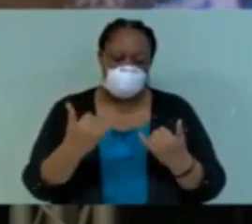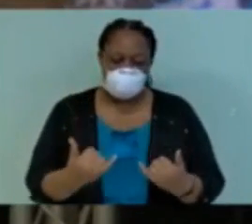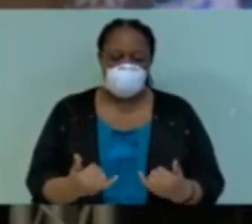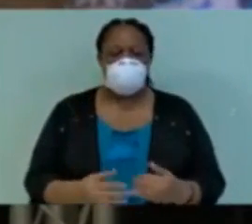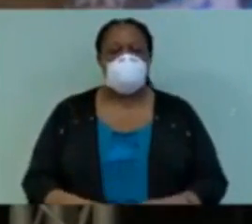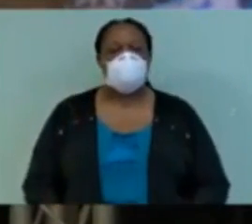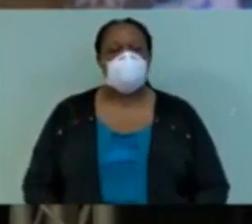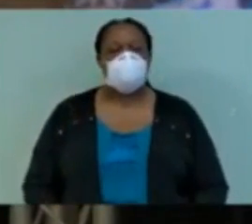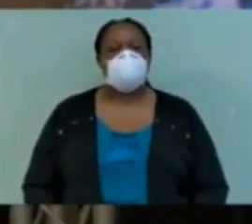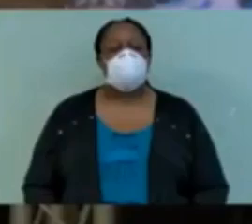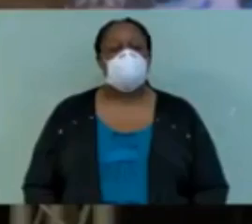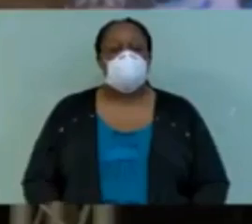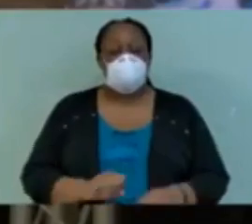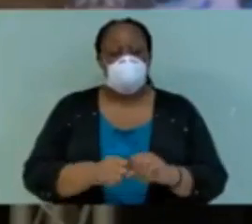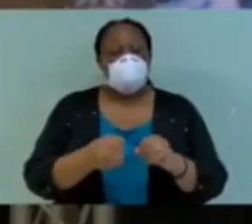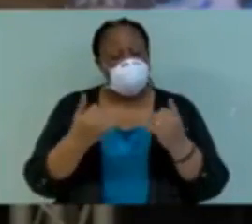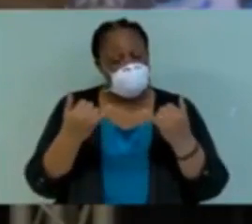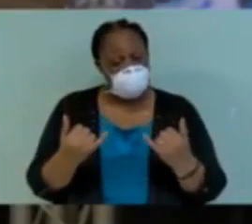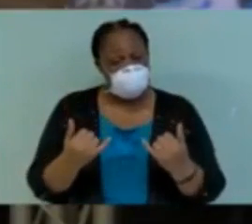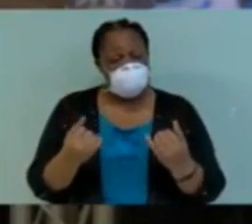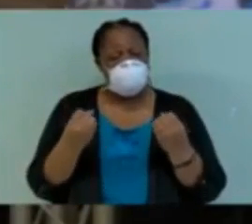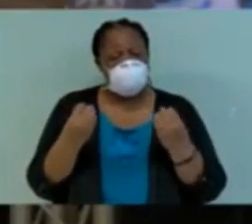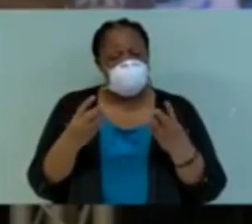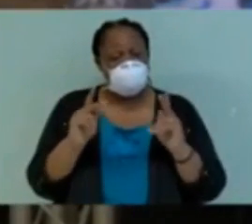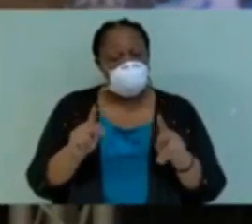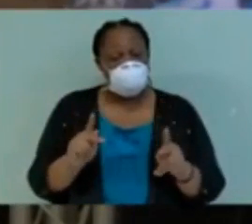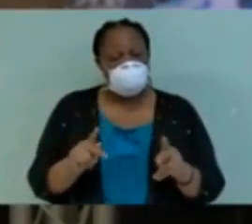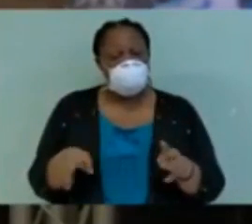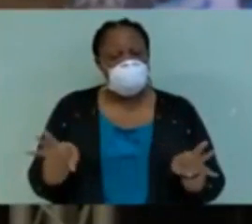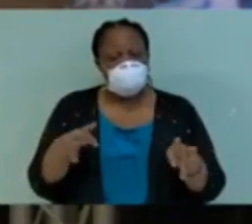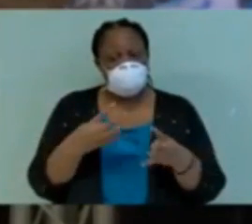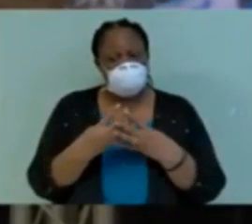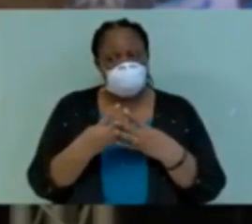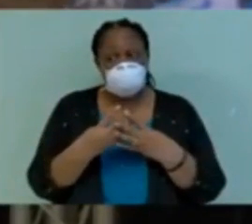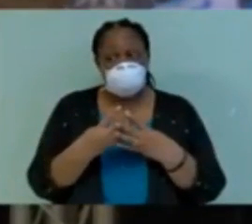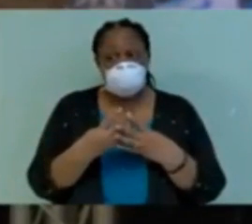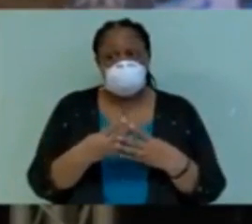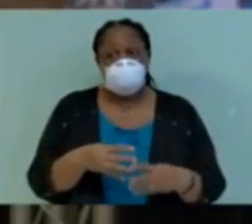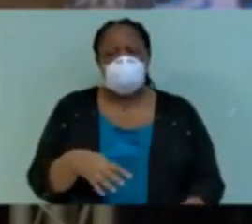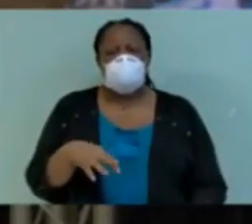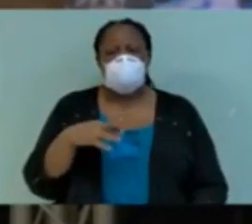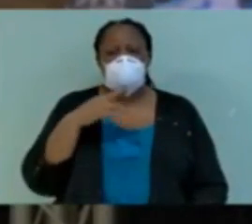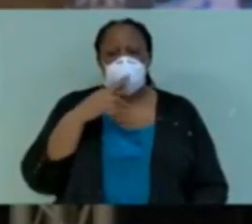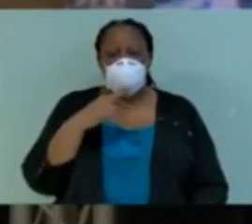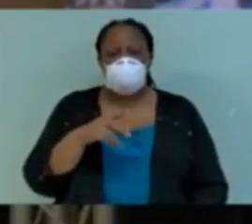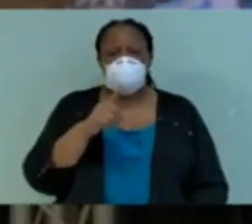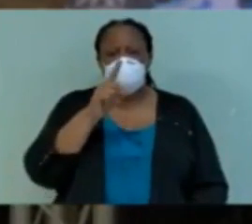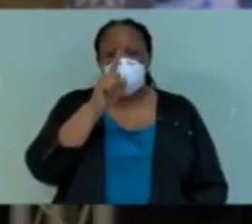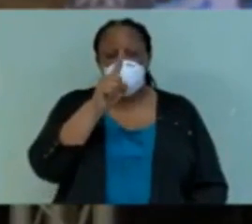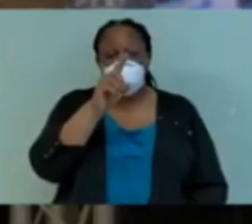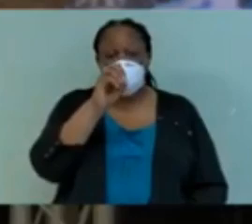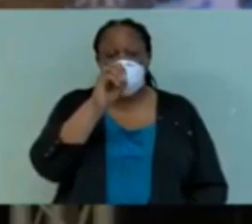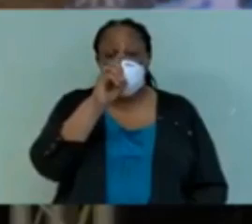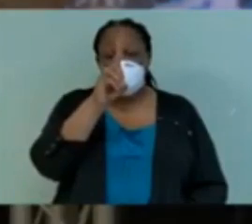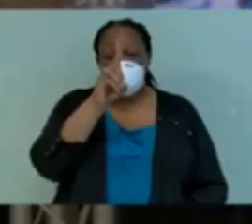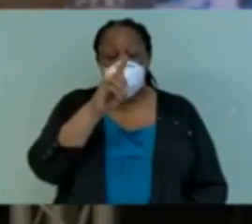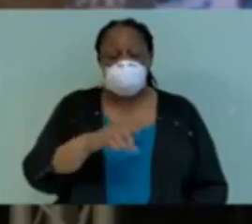3 persons were arrested for failing to wear their masks, and 1 for breach of